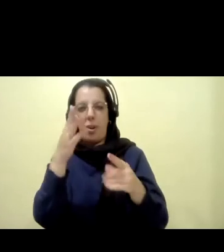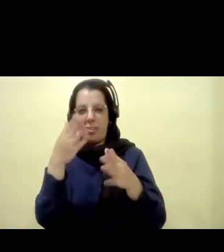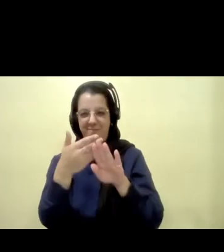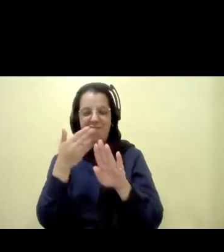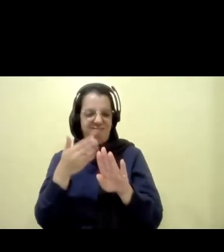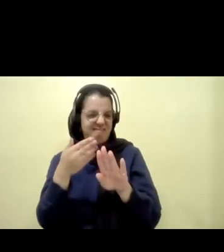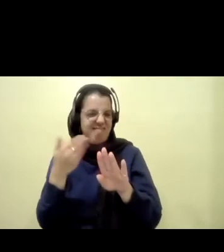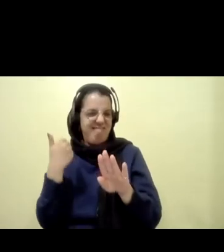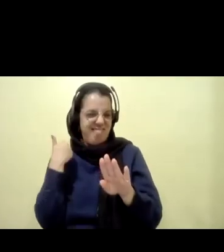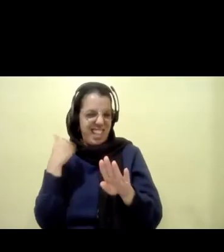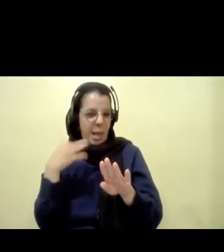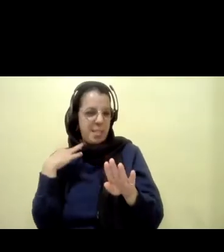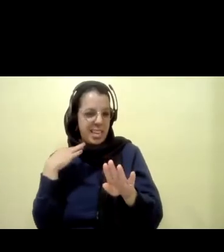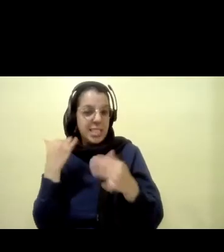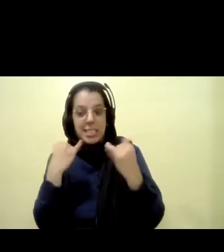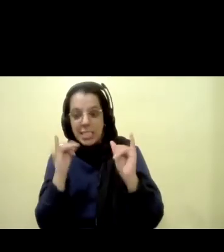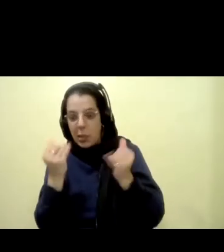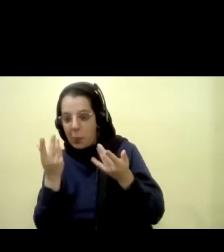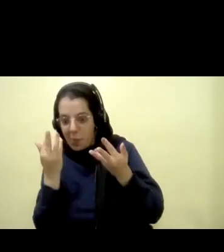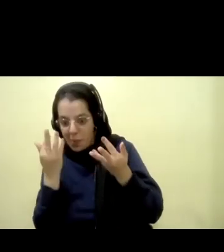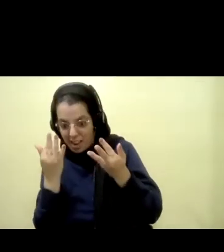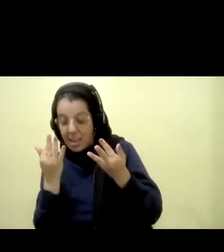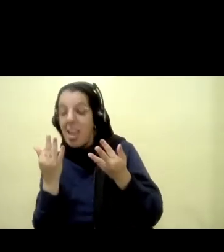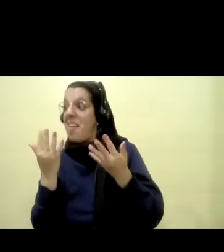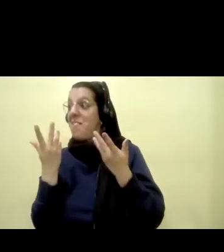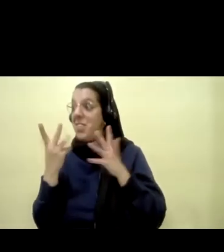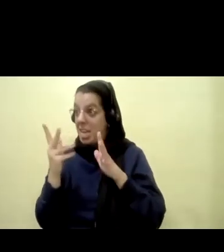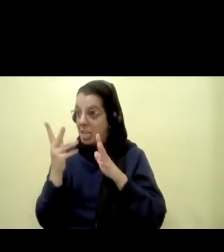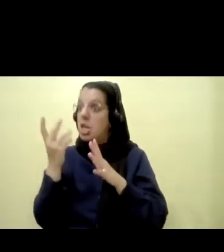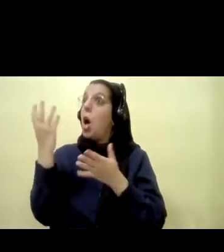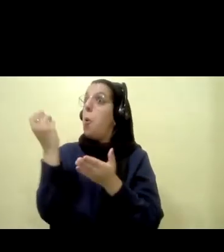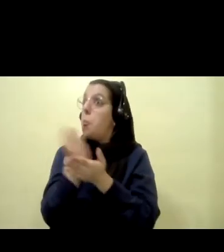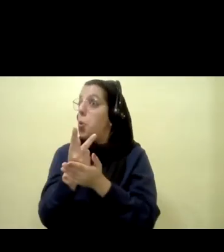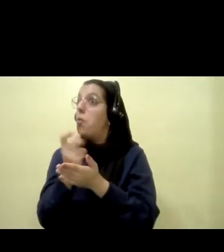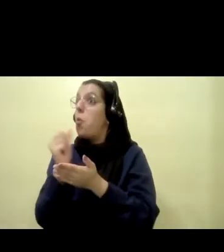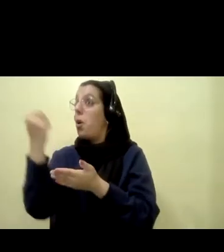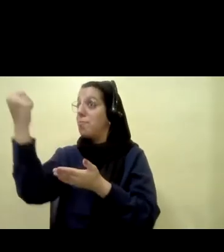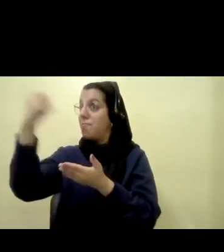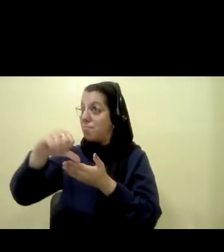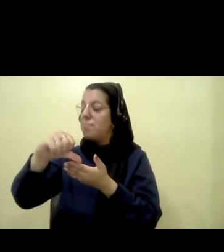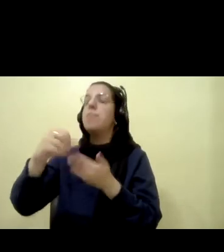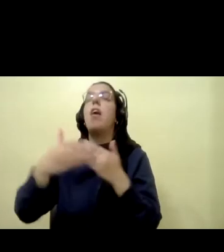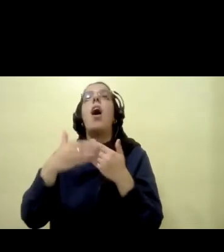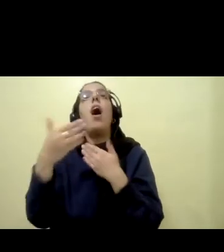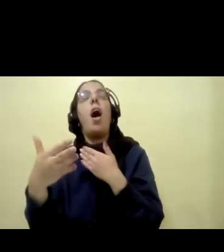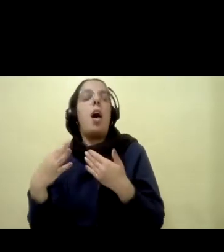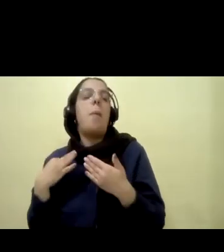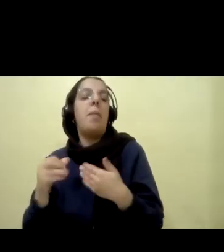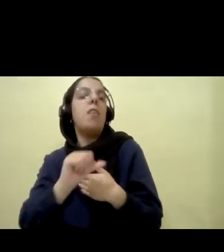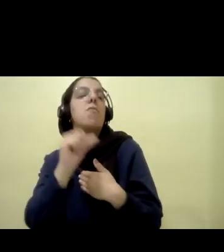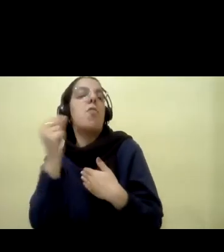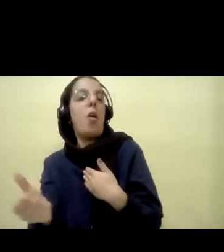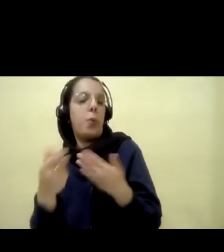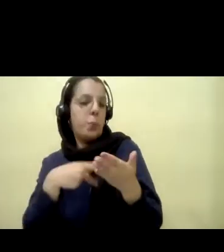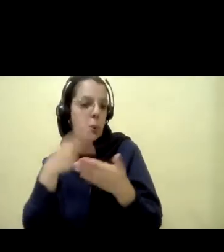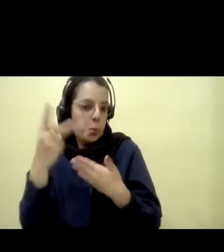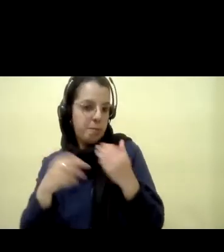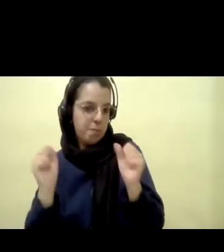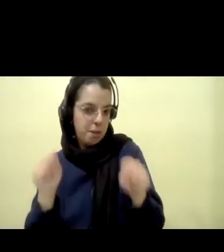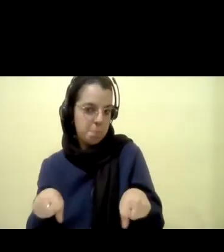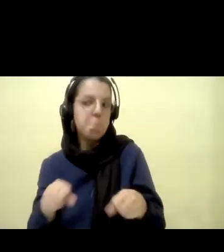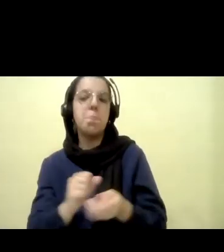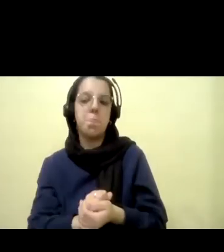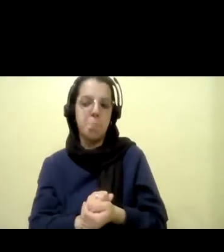till you find out whether you got that grant or not before you can then apply for additional residency programs.